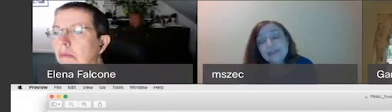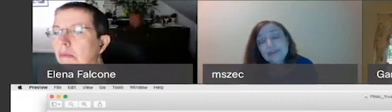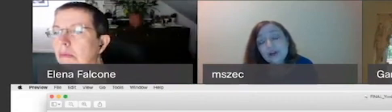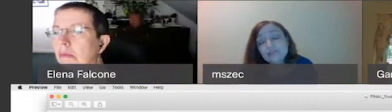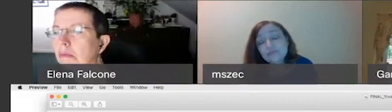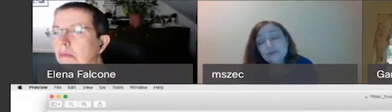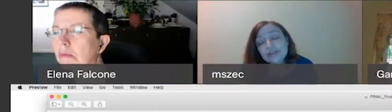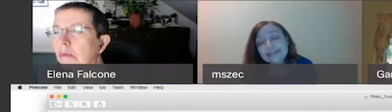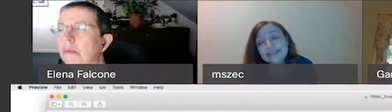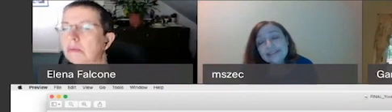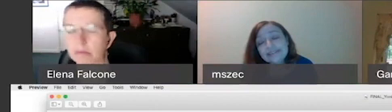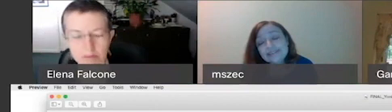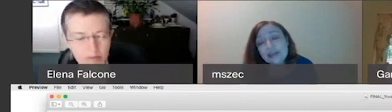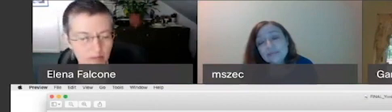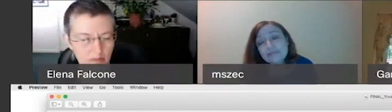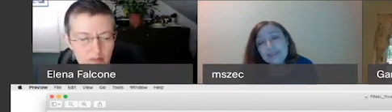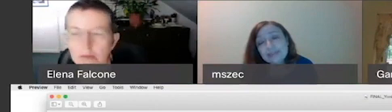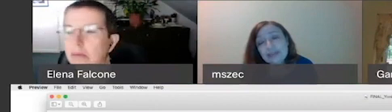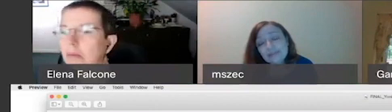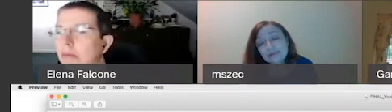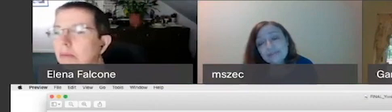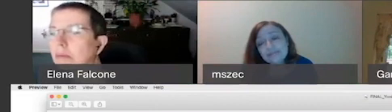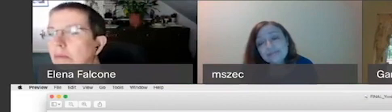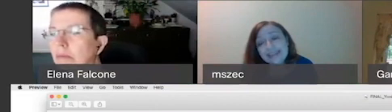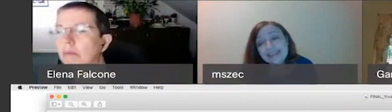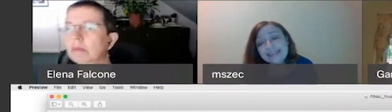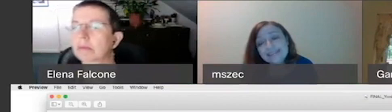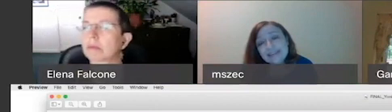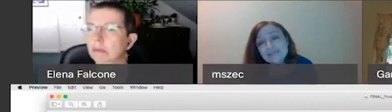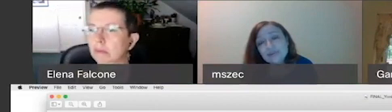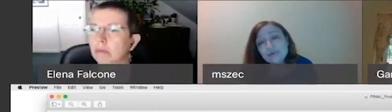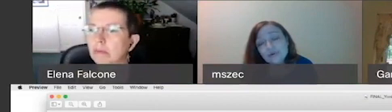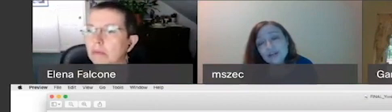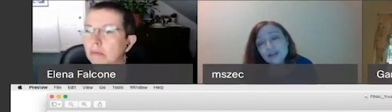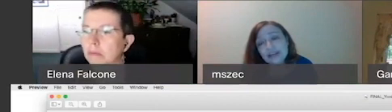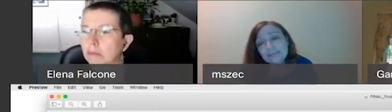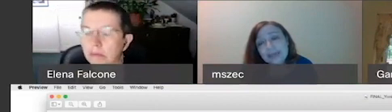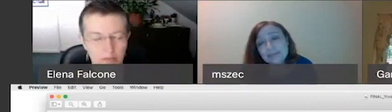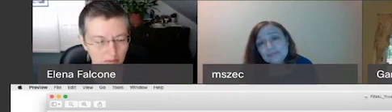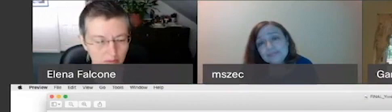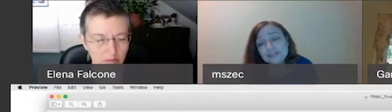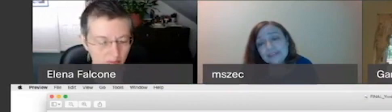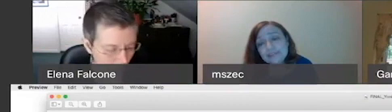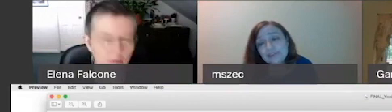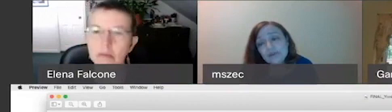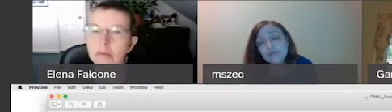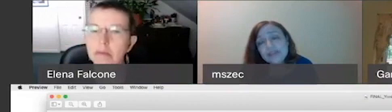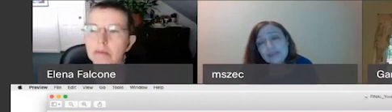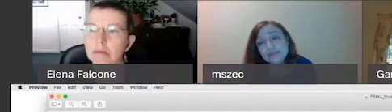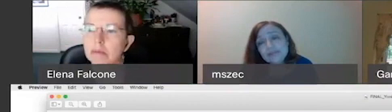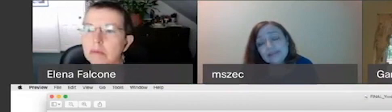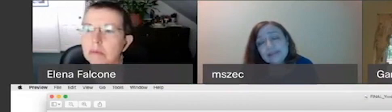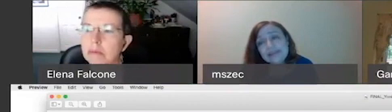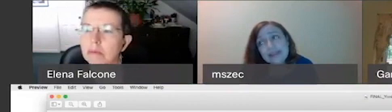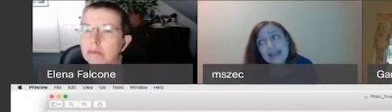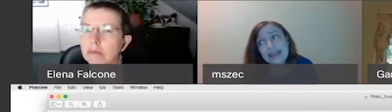the way the law is worded, it does not prevent landlords from taking tenants to court on non-payment proceedings, where they